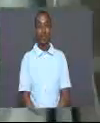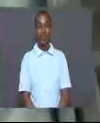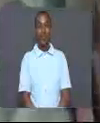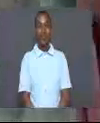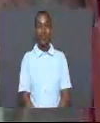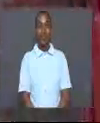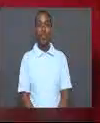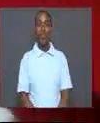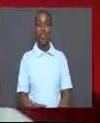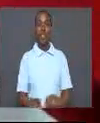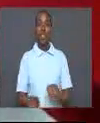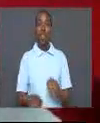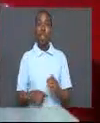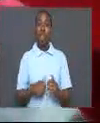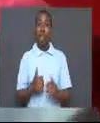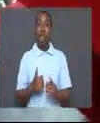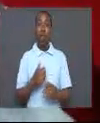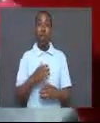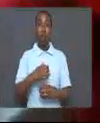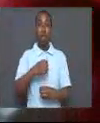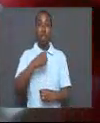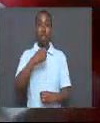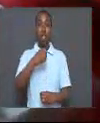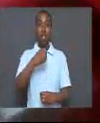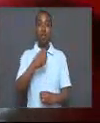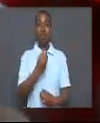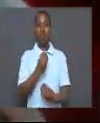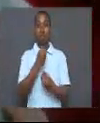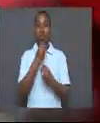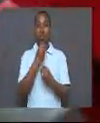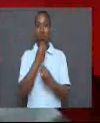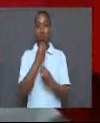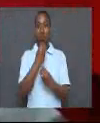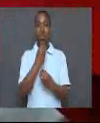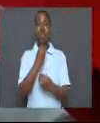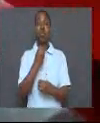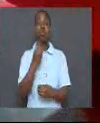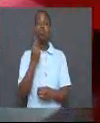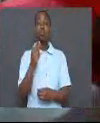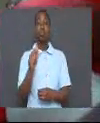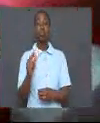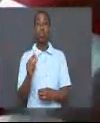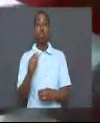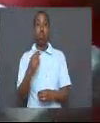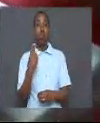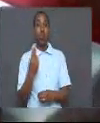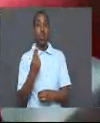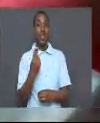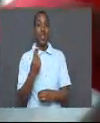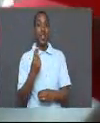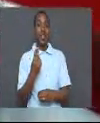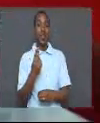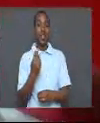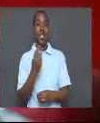The method of bottling food uses glass bottles and often a